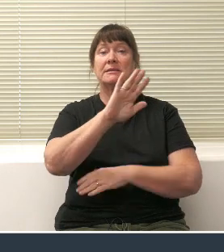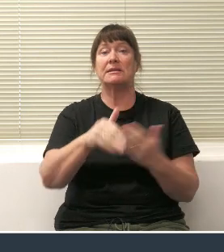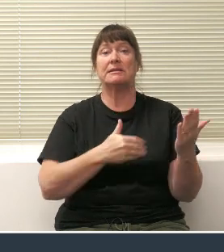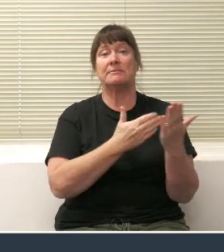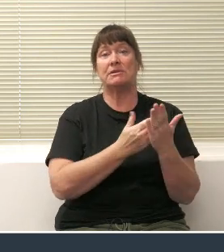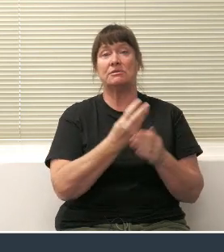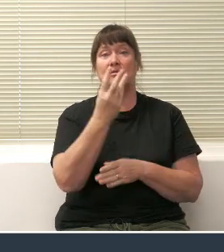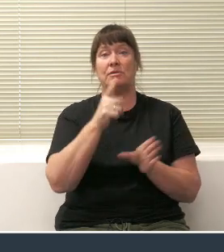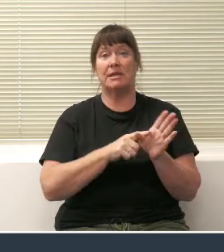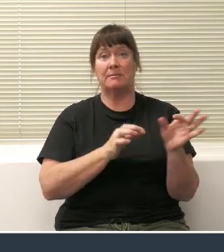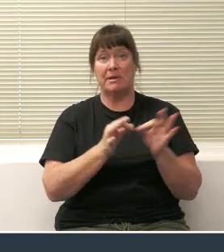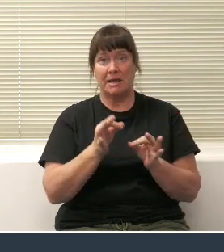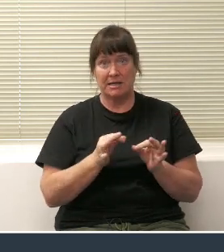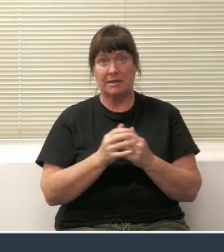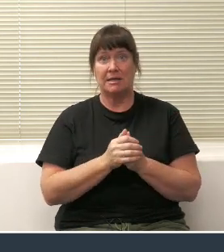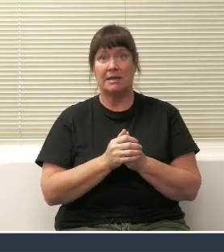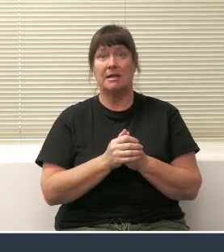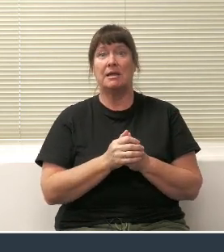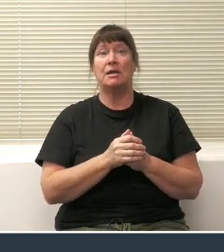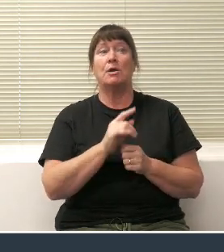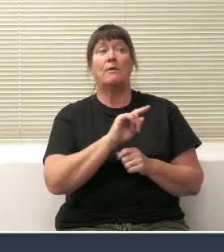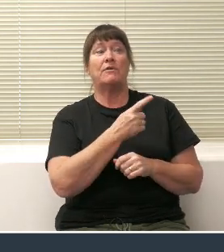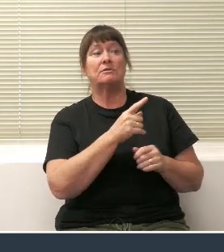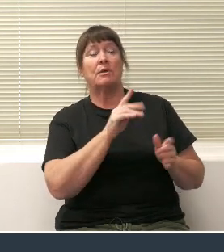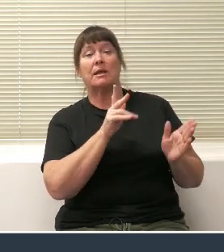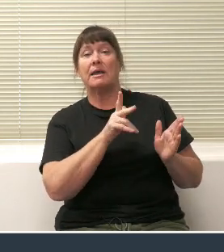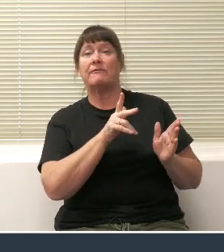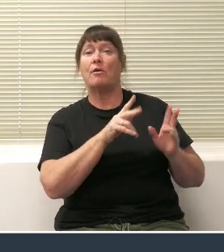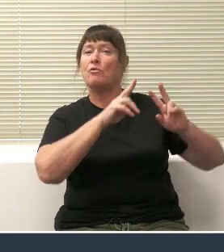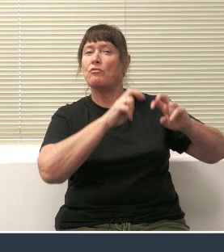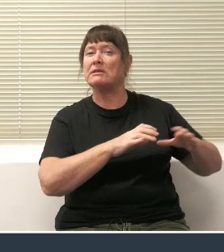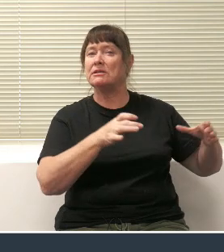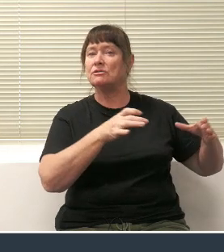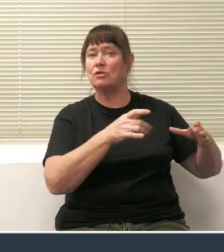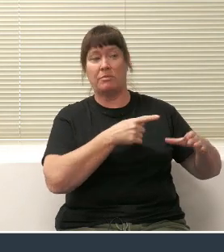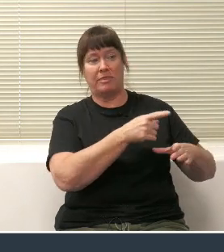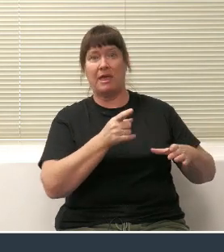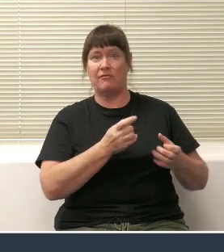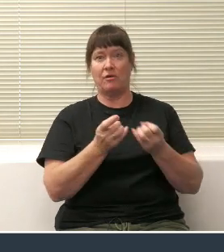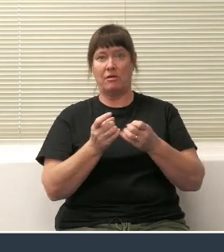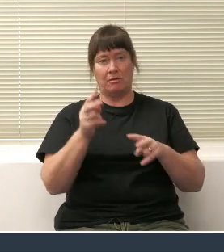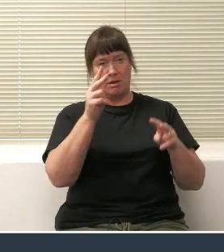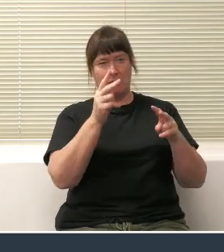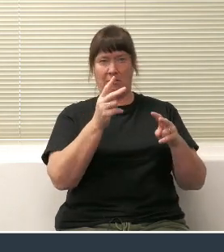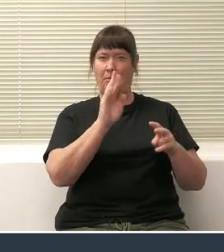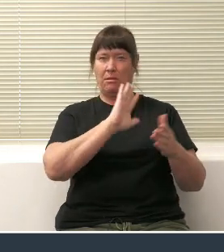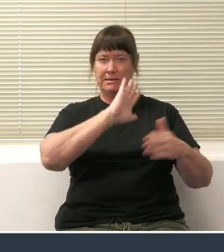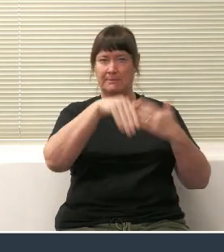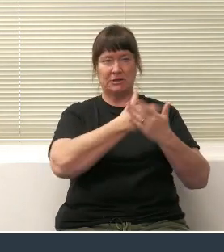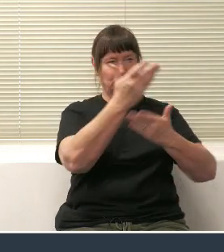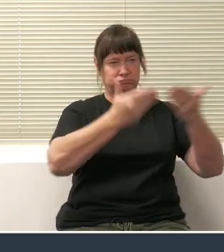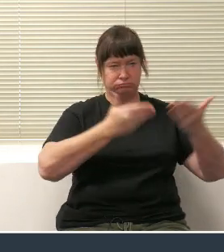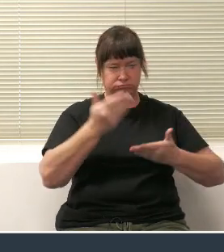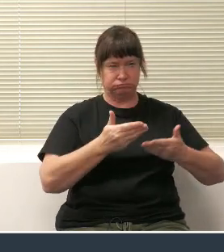So first of all, we're going to hear from SIL Research. So they have prepared the analysis on the submissions that we've